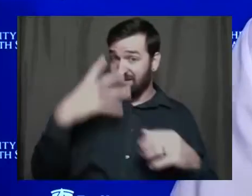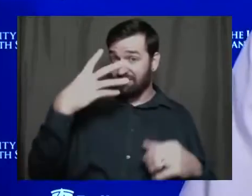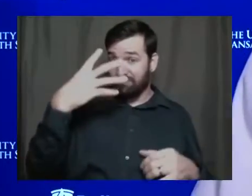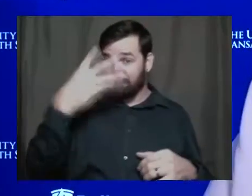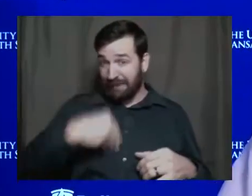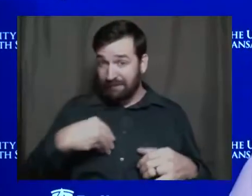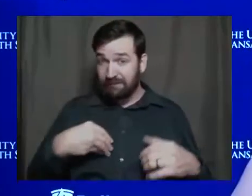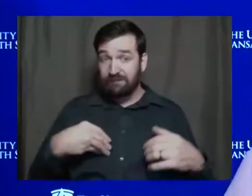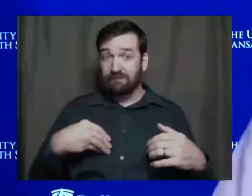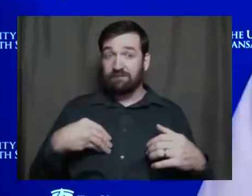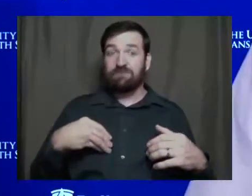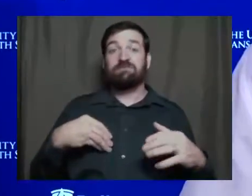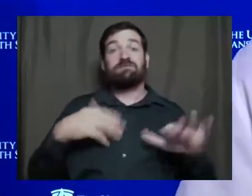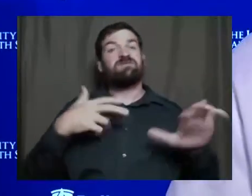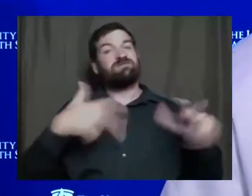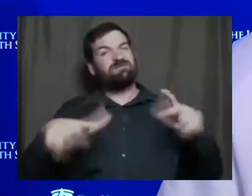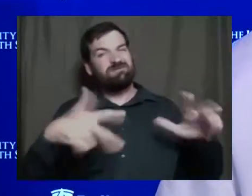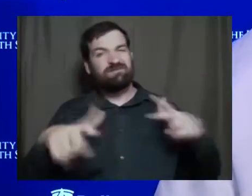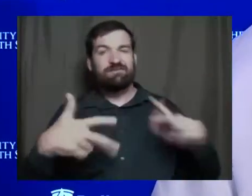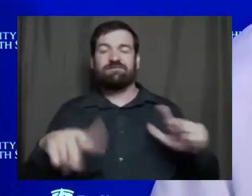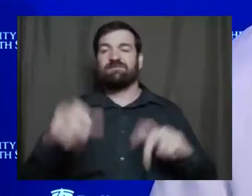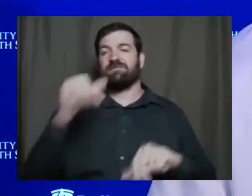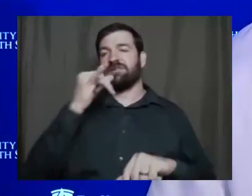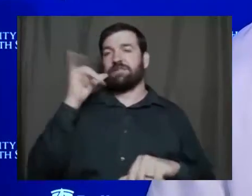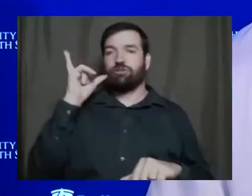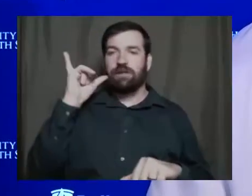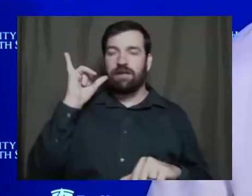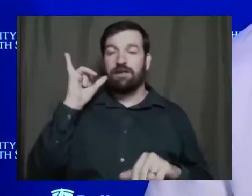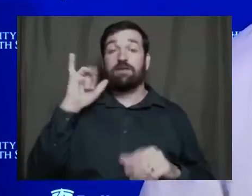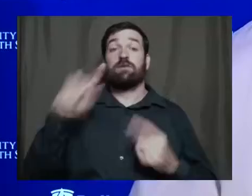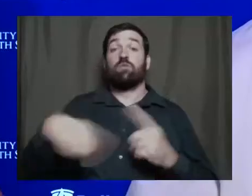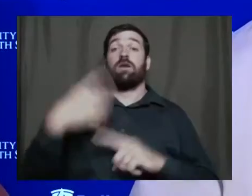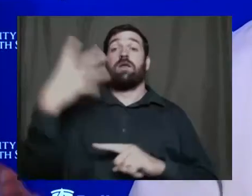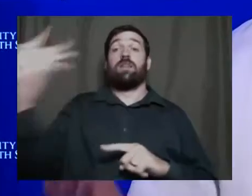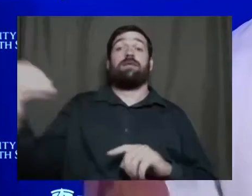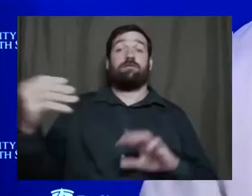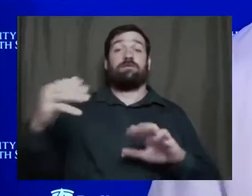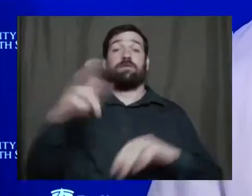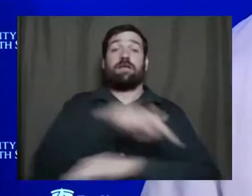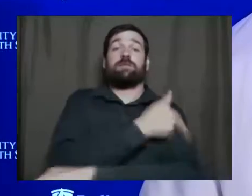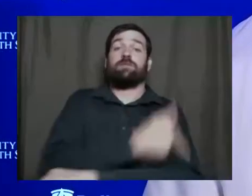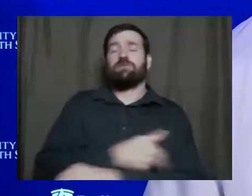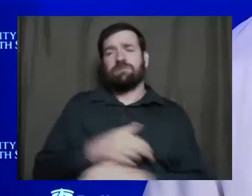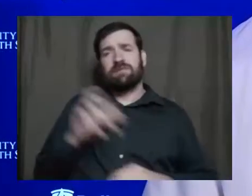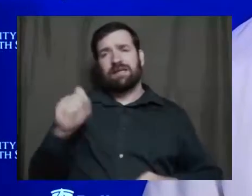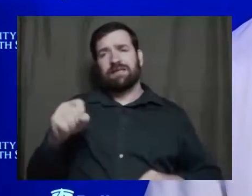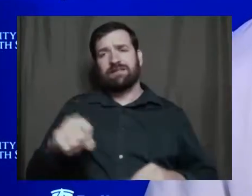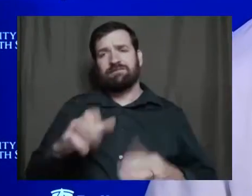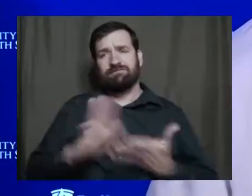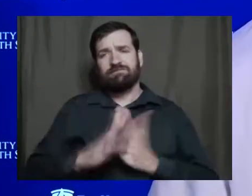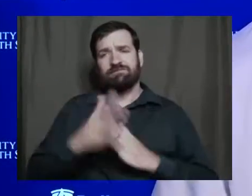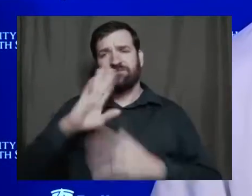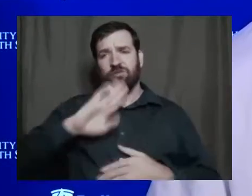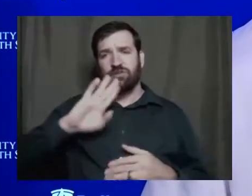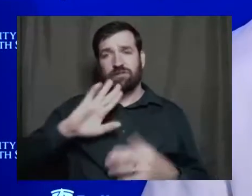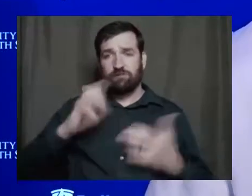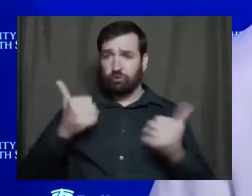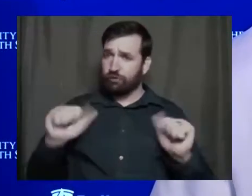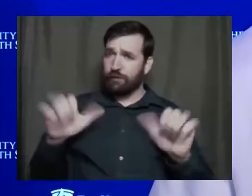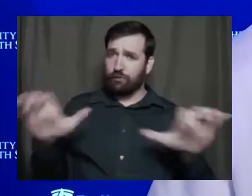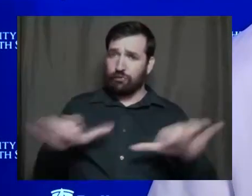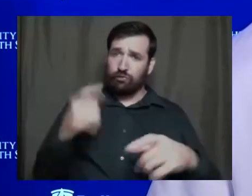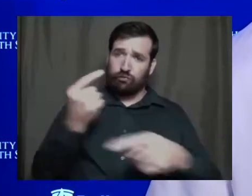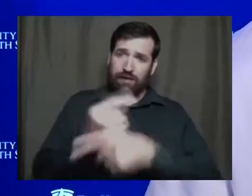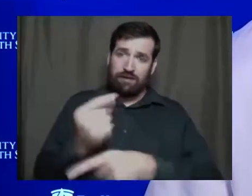I walked, yesterday after leaving the hospital. It gets frustrating. We try to do the right thing. Certainly some of the things I say have to